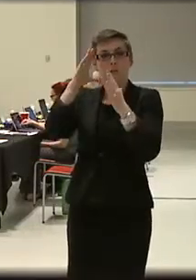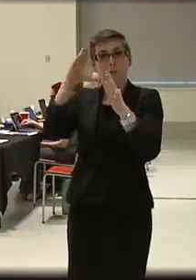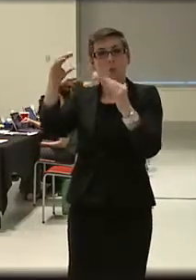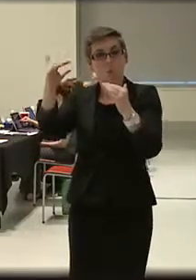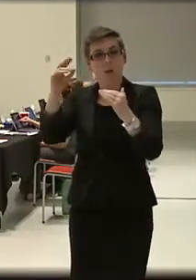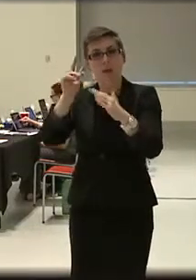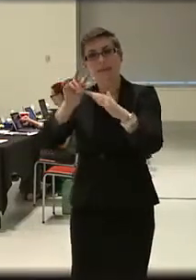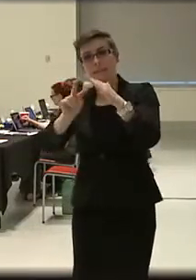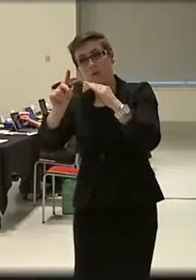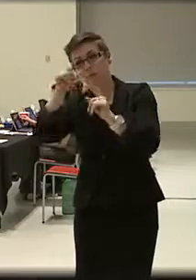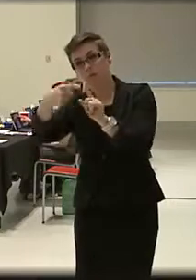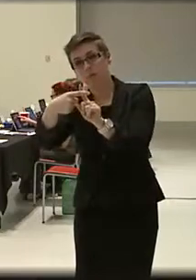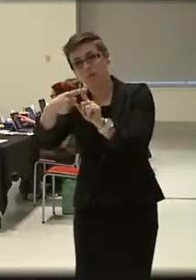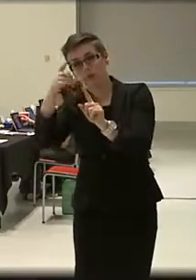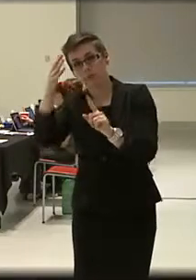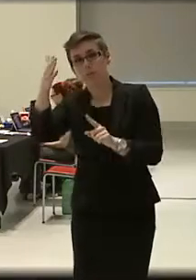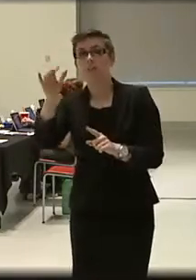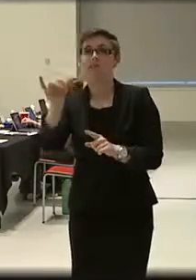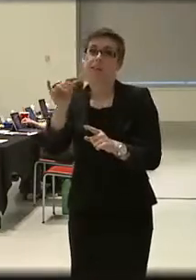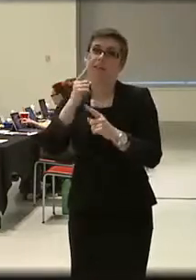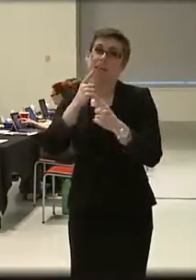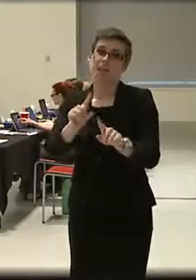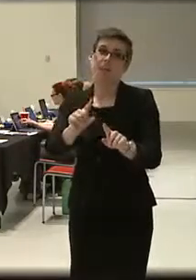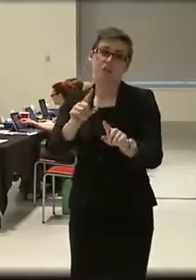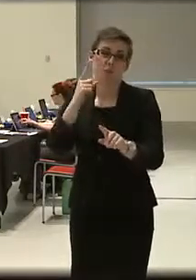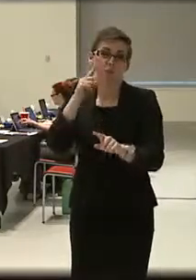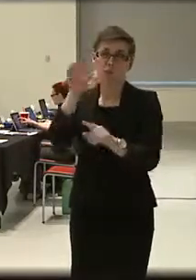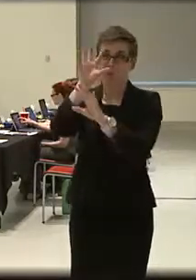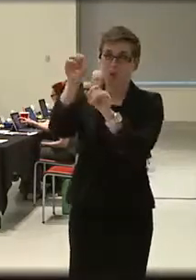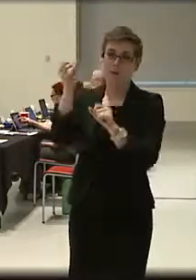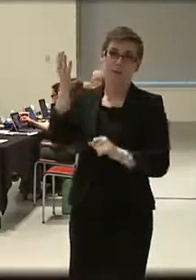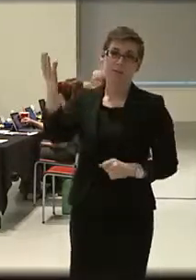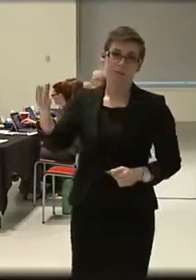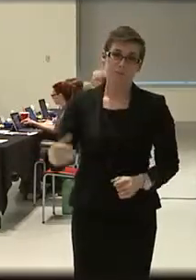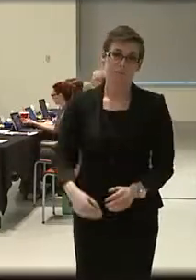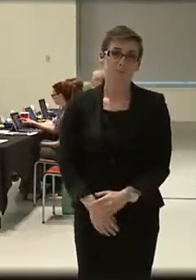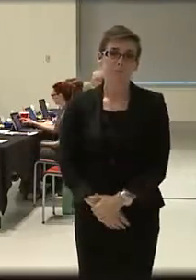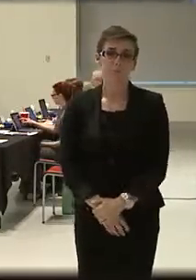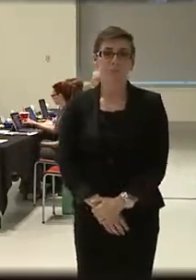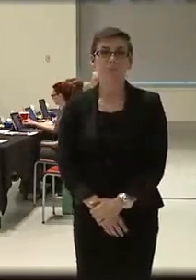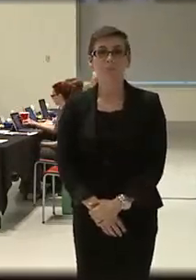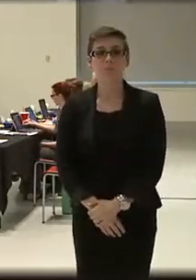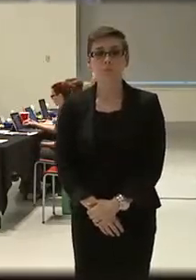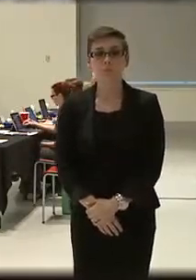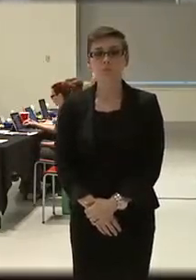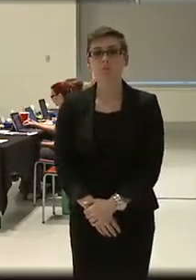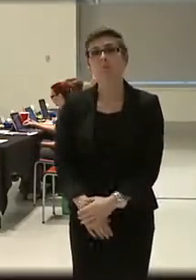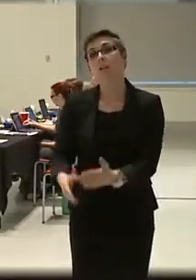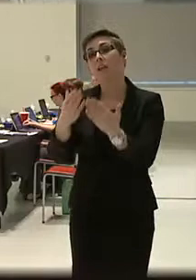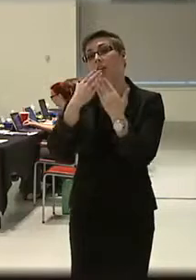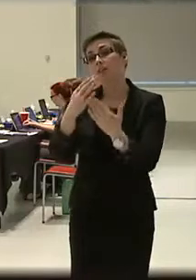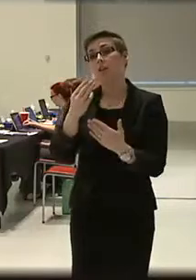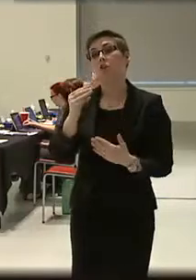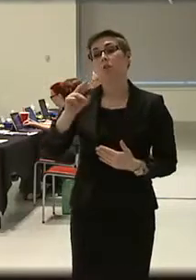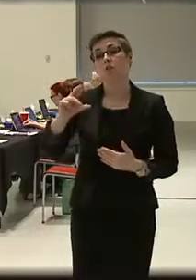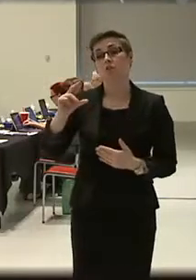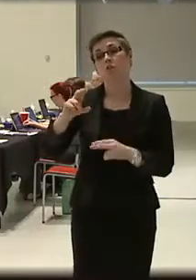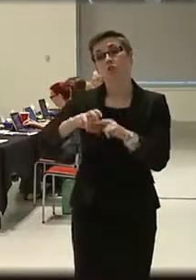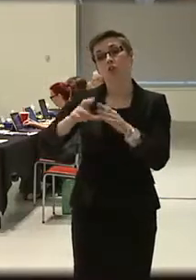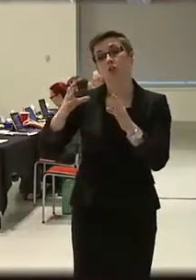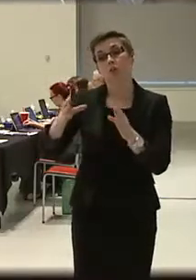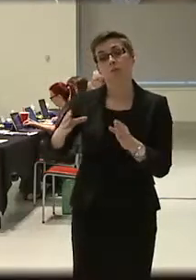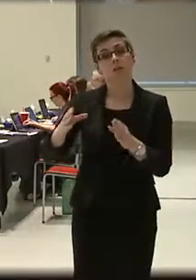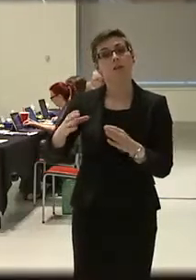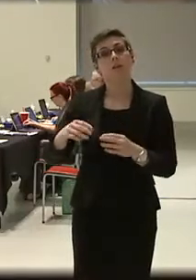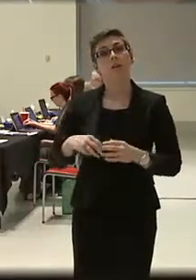and that's the answer for the President. Sean? Thank you, Mr. Chairman. I would just echo